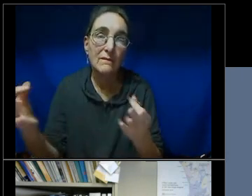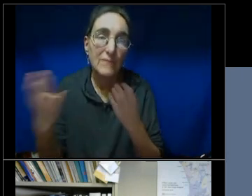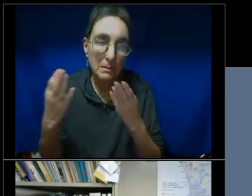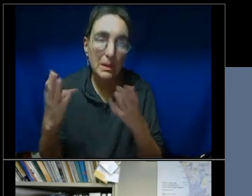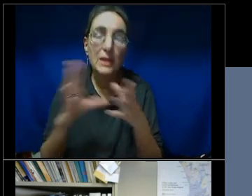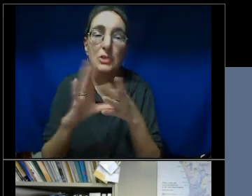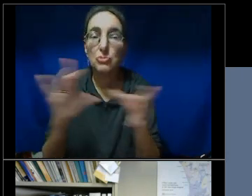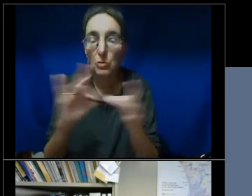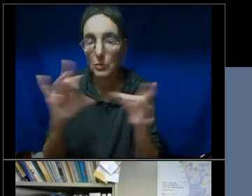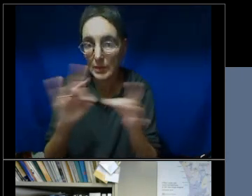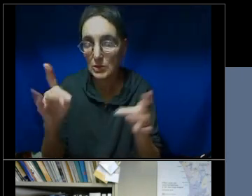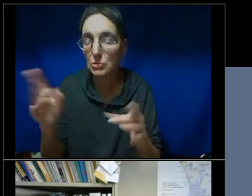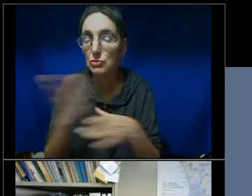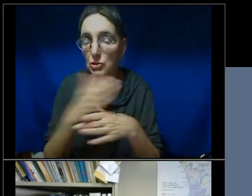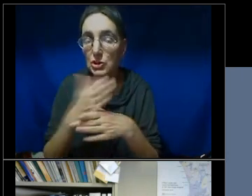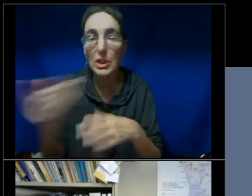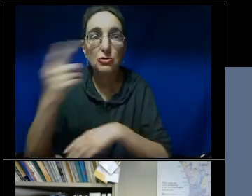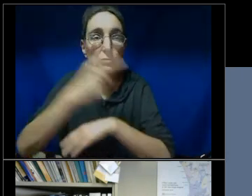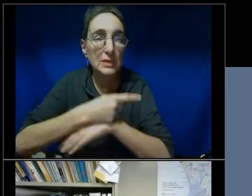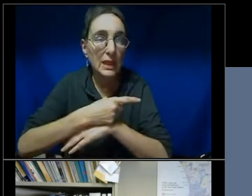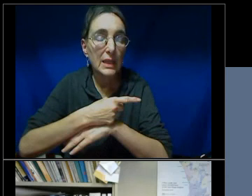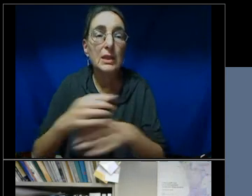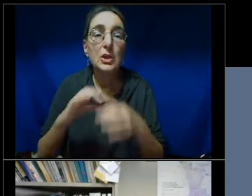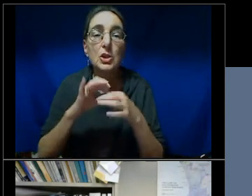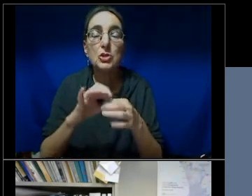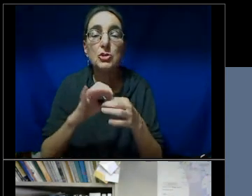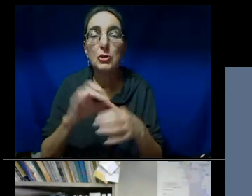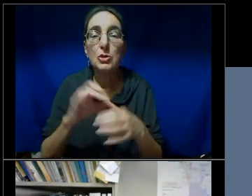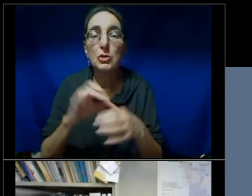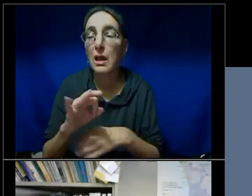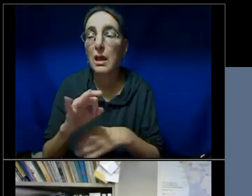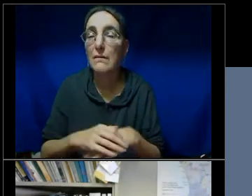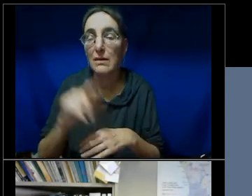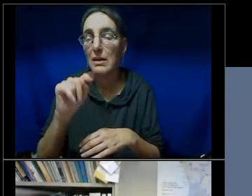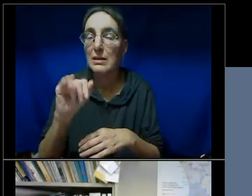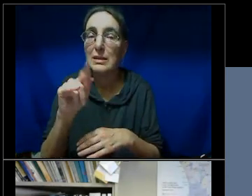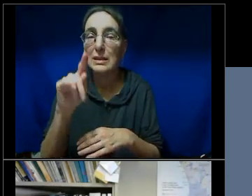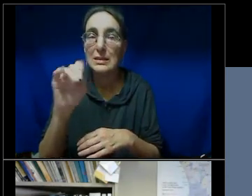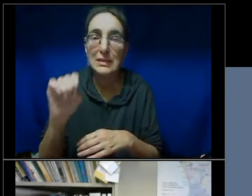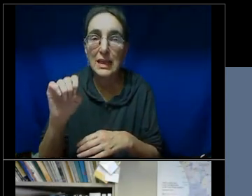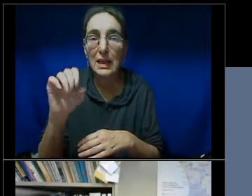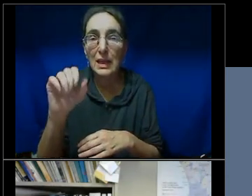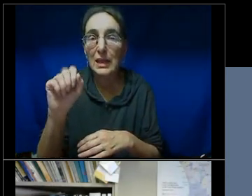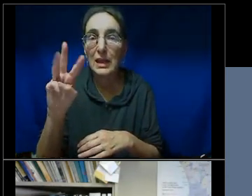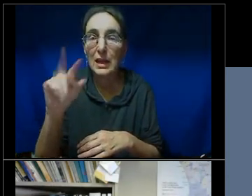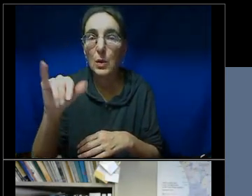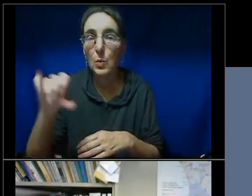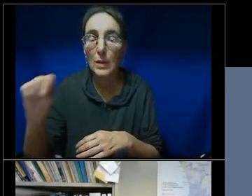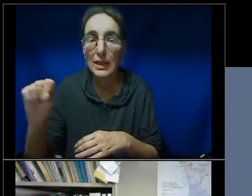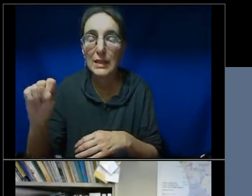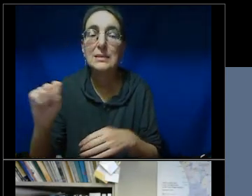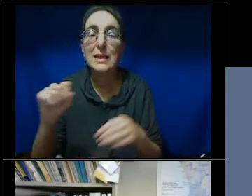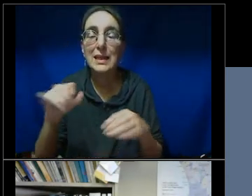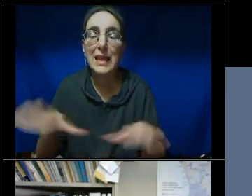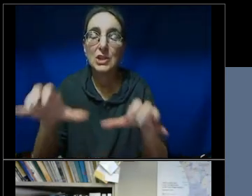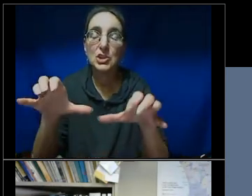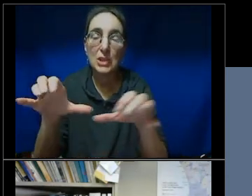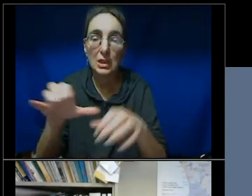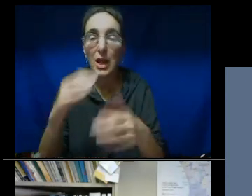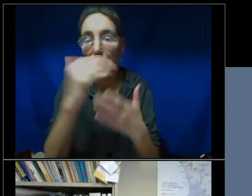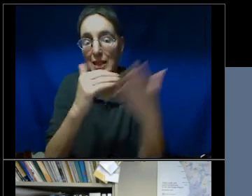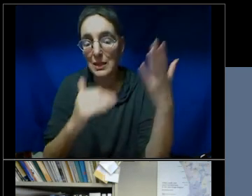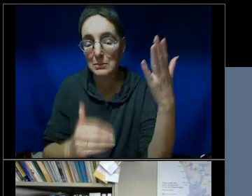today. In terms of major takeaways and action items, we've noted the following, and I